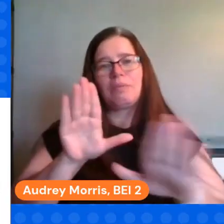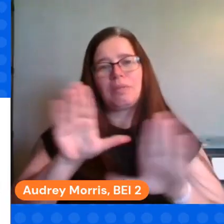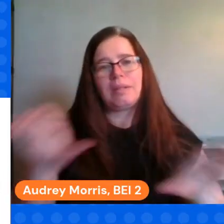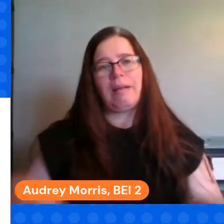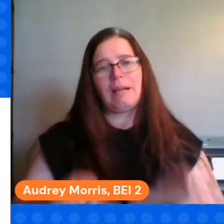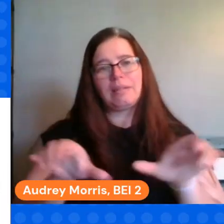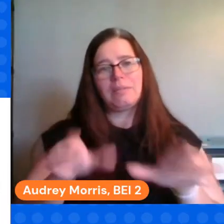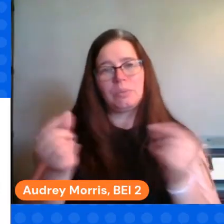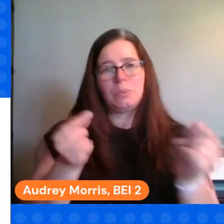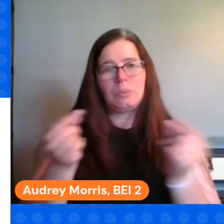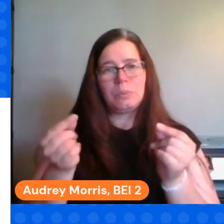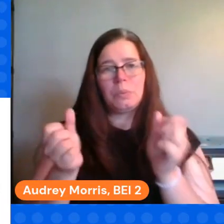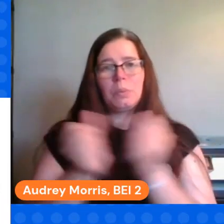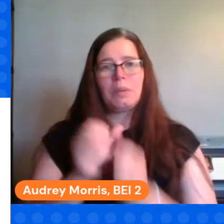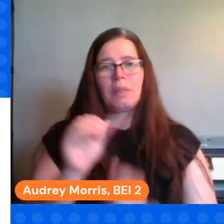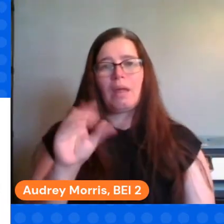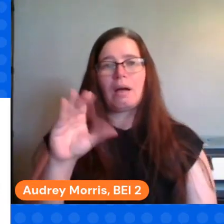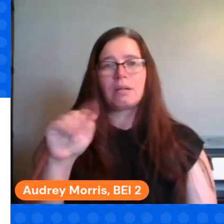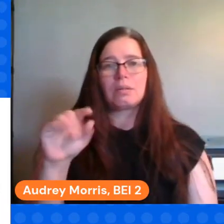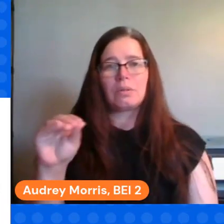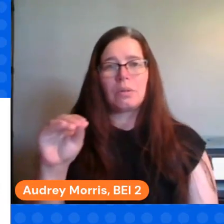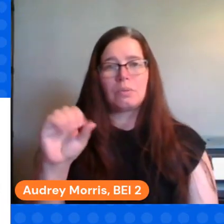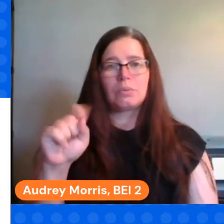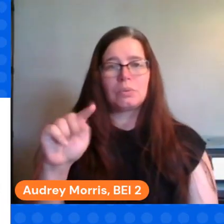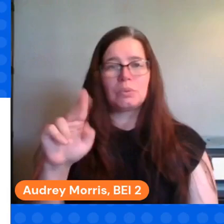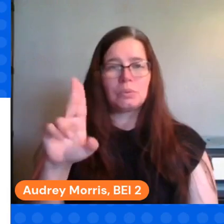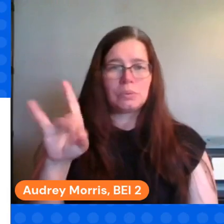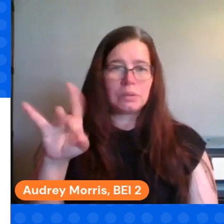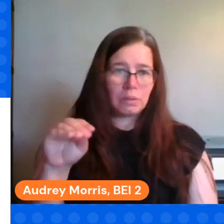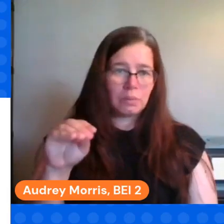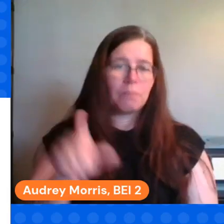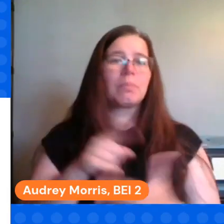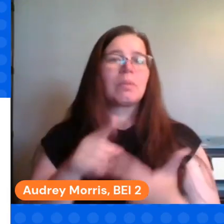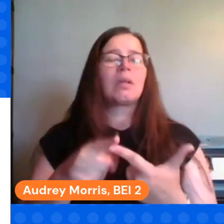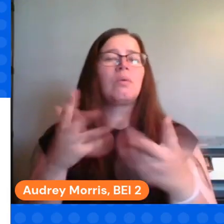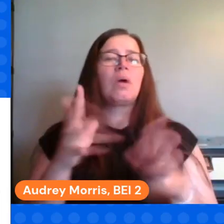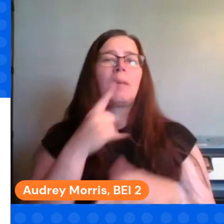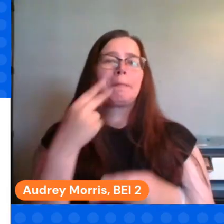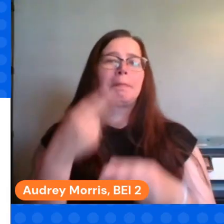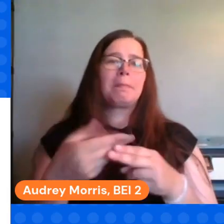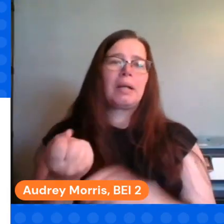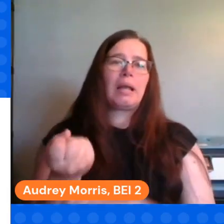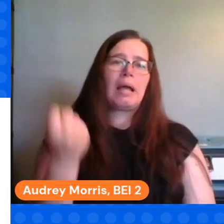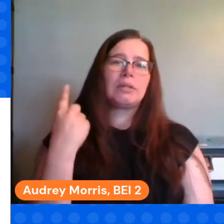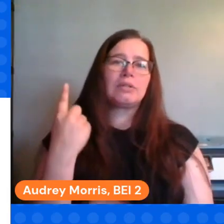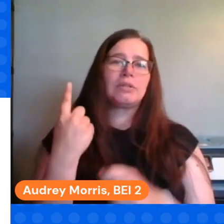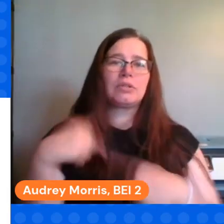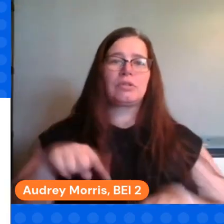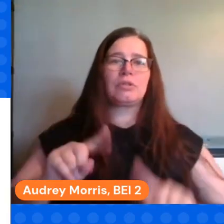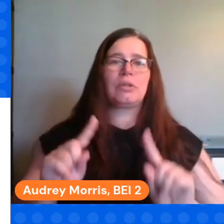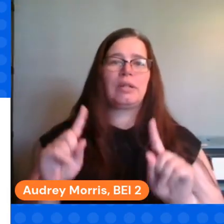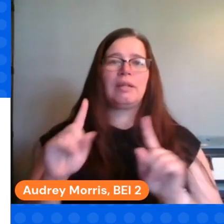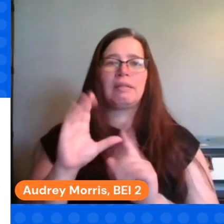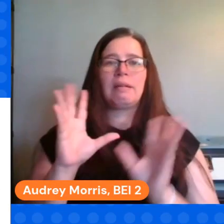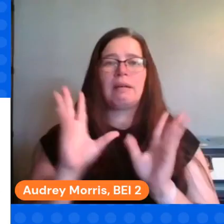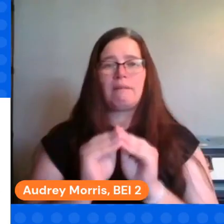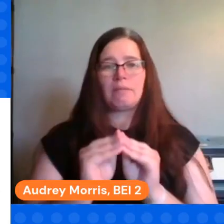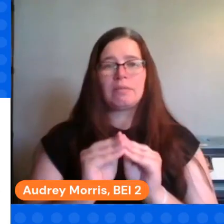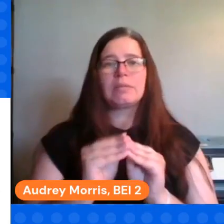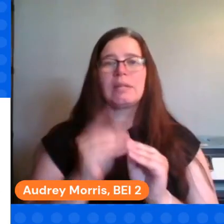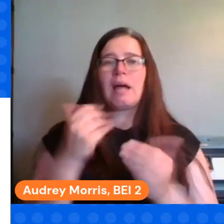with OctoStudio. And we mentioned this last year at Scratch Conference. We have this YouTube channel, and every single